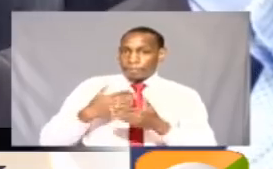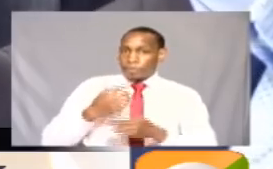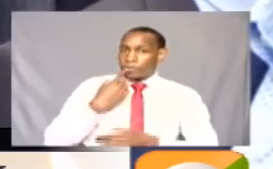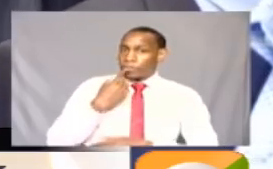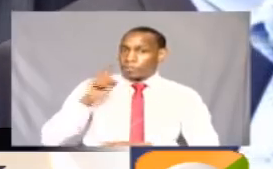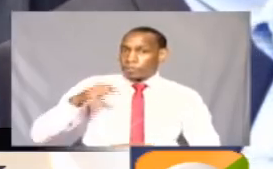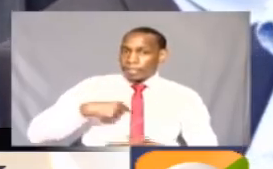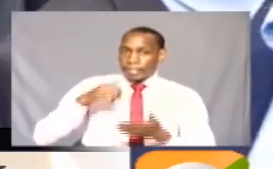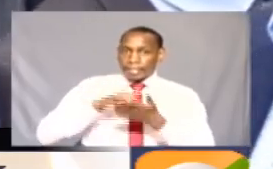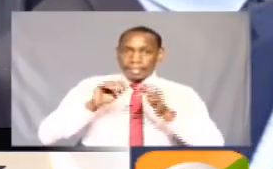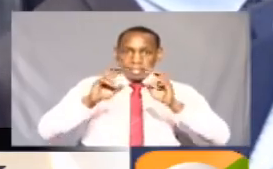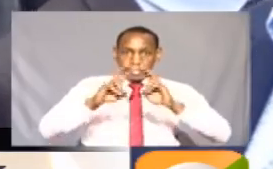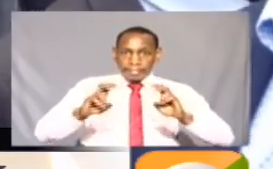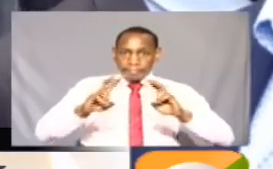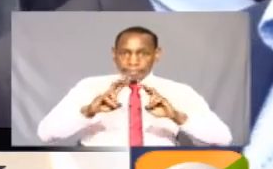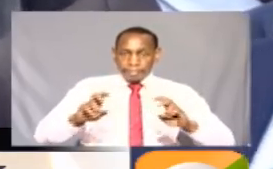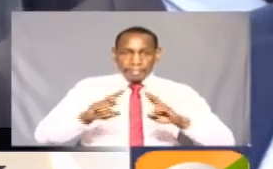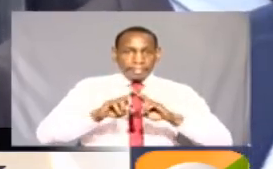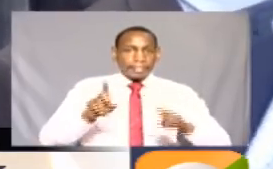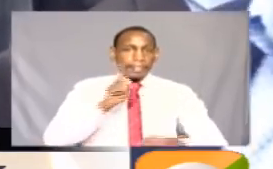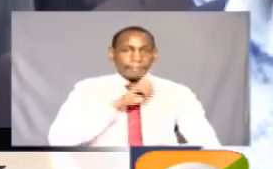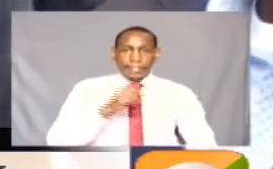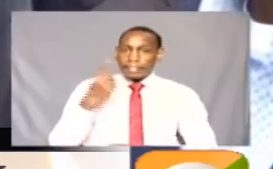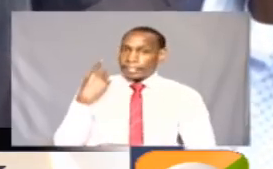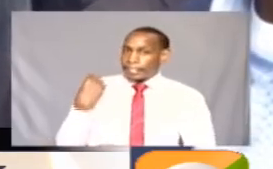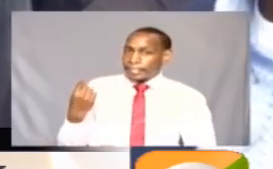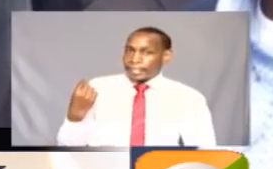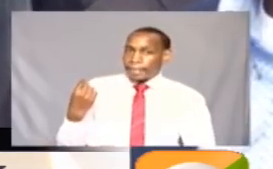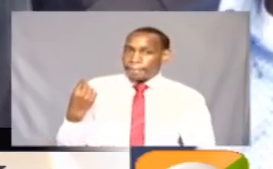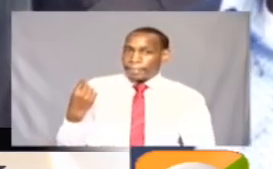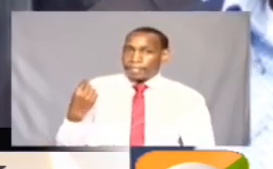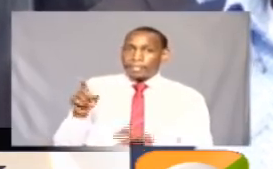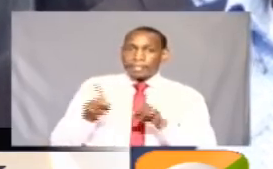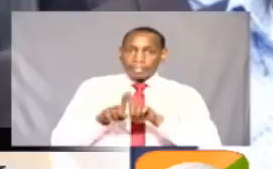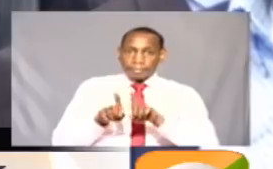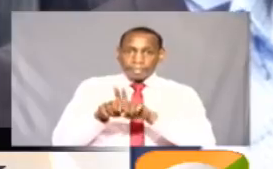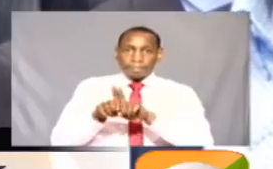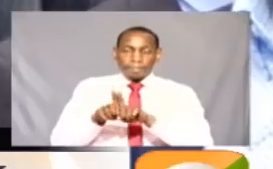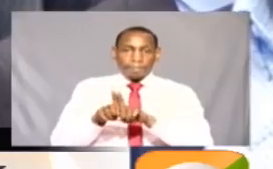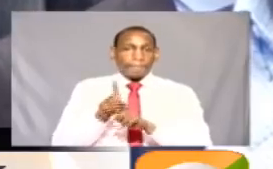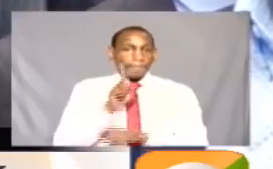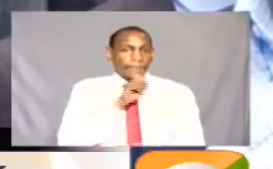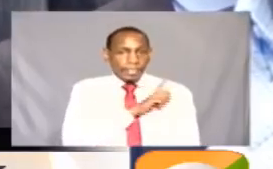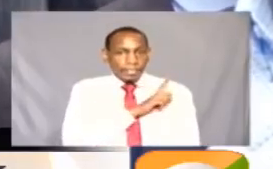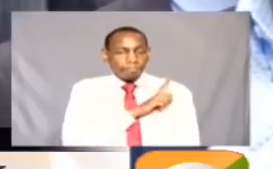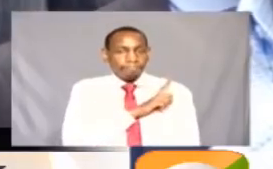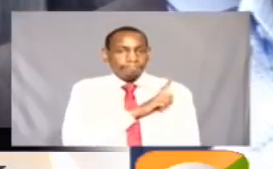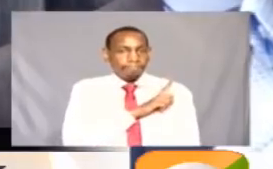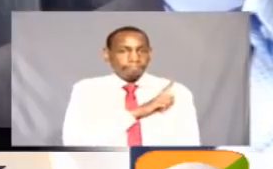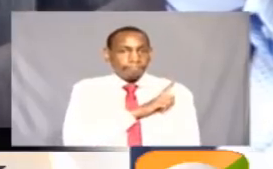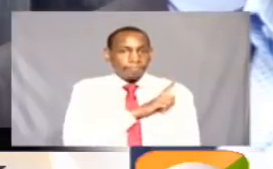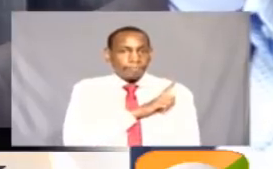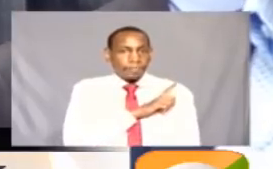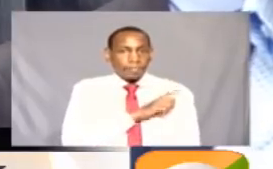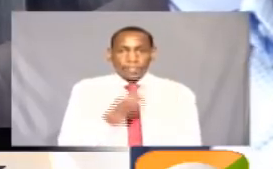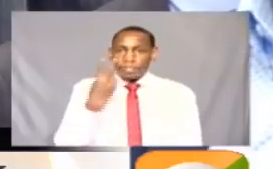uchunguzi ulianza jana na utakamilika.